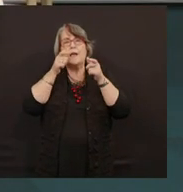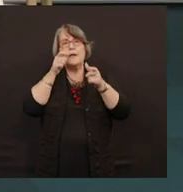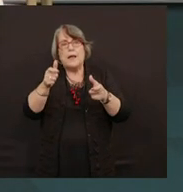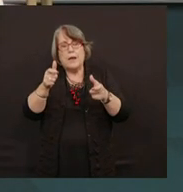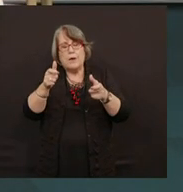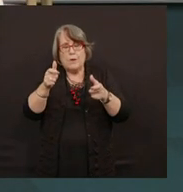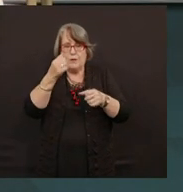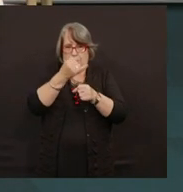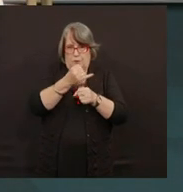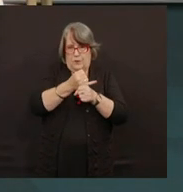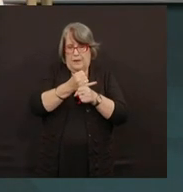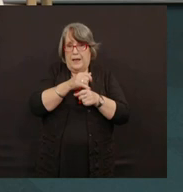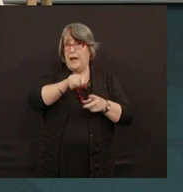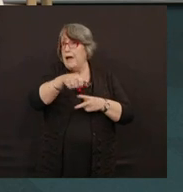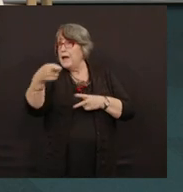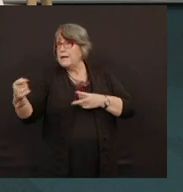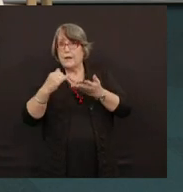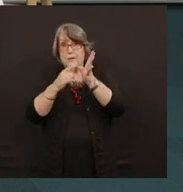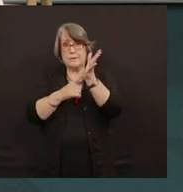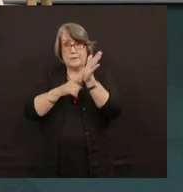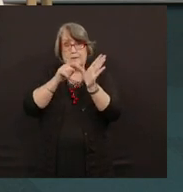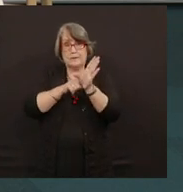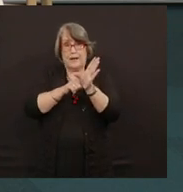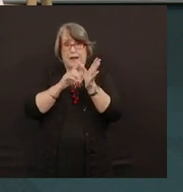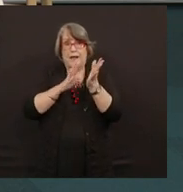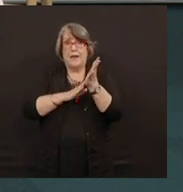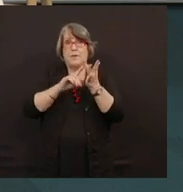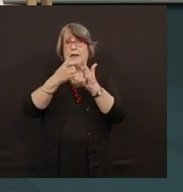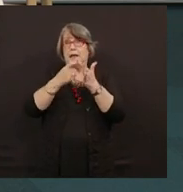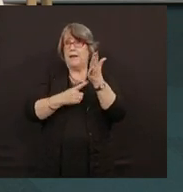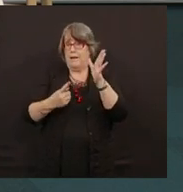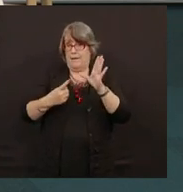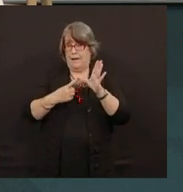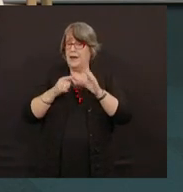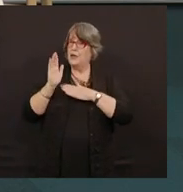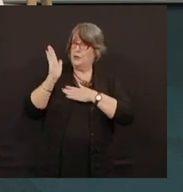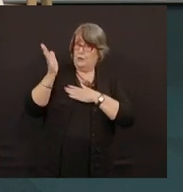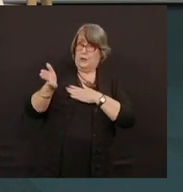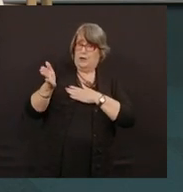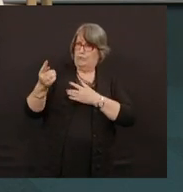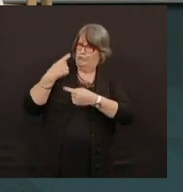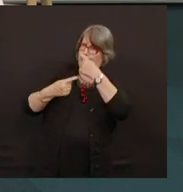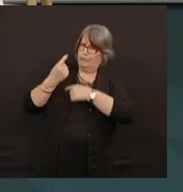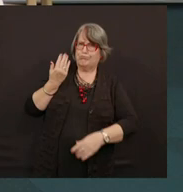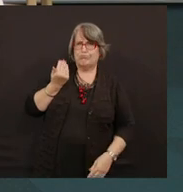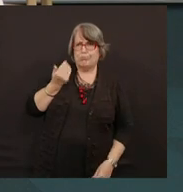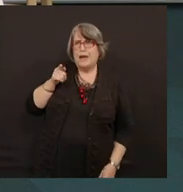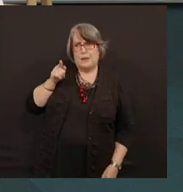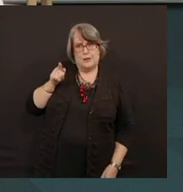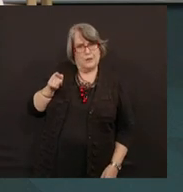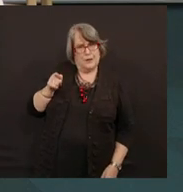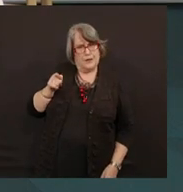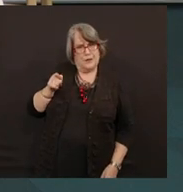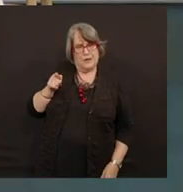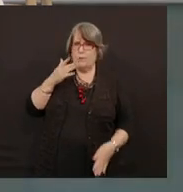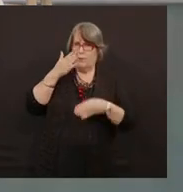Institute. And beside Sally, we have Michaela Crotty. And Michaela was just telling me that she's also